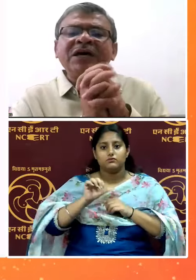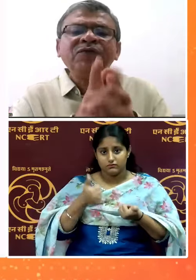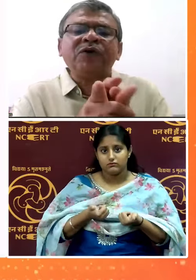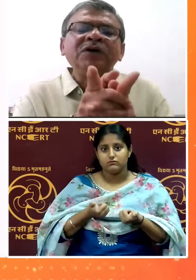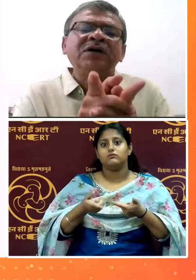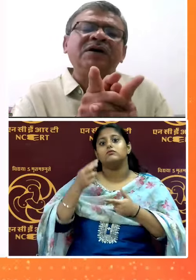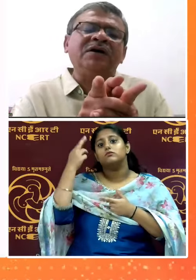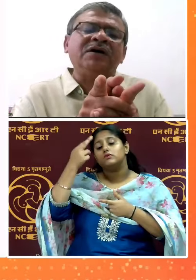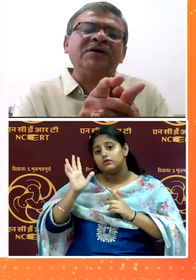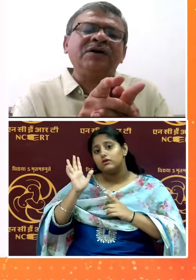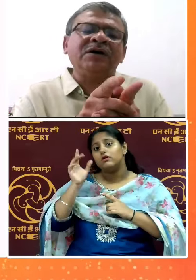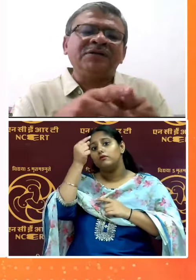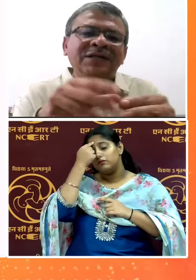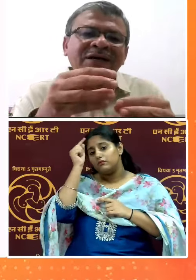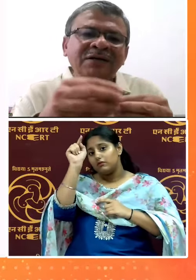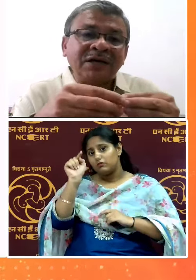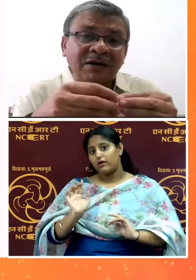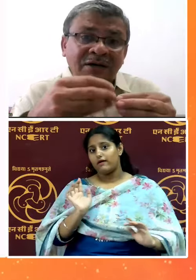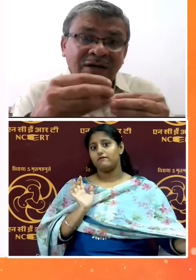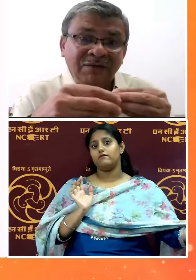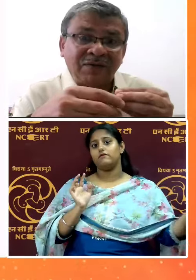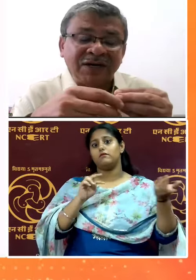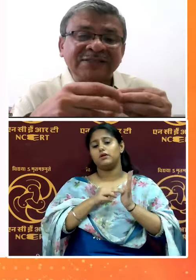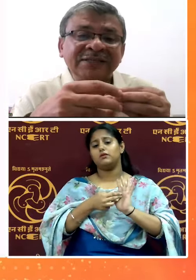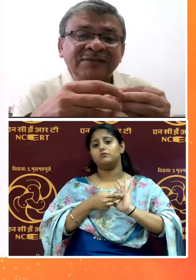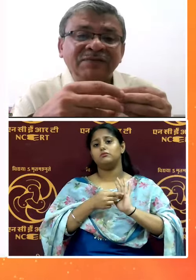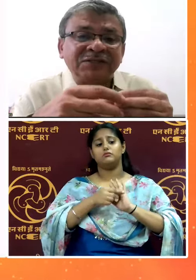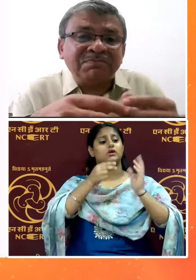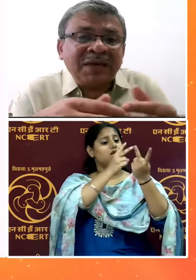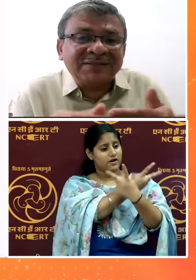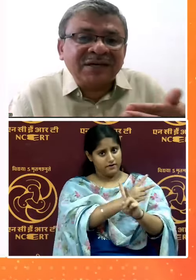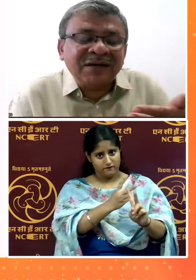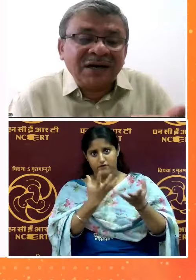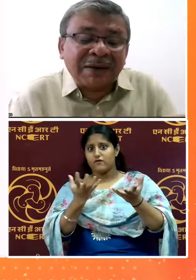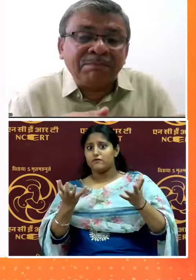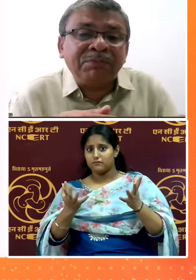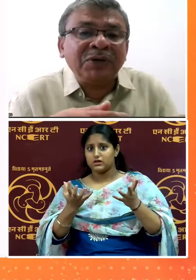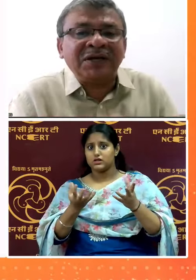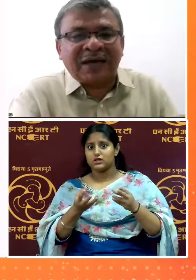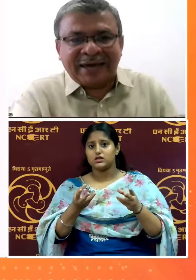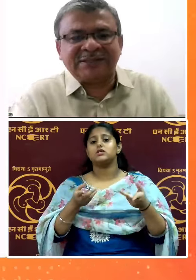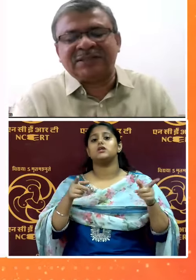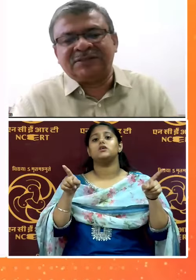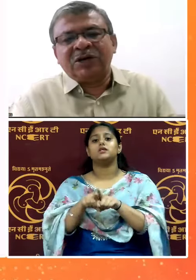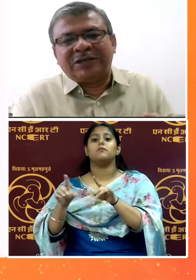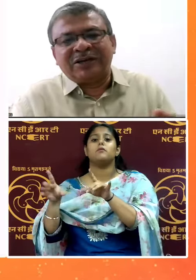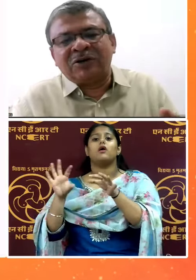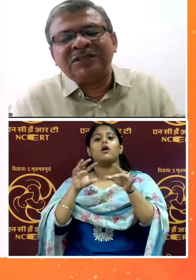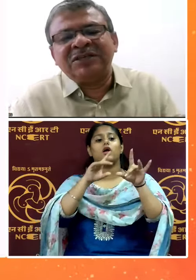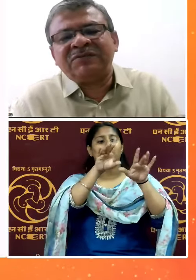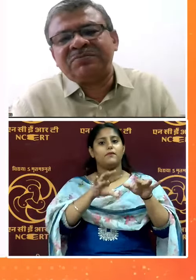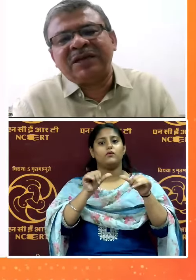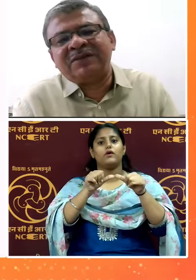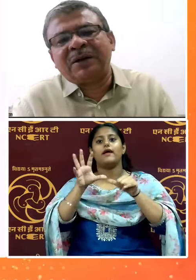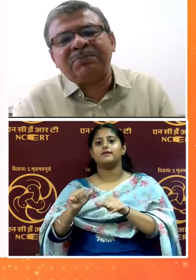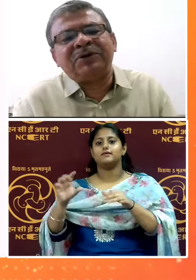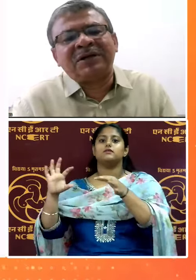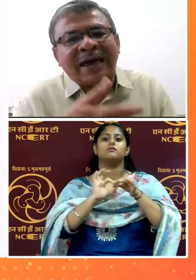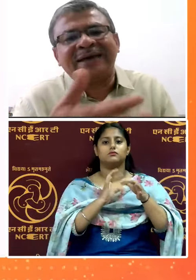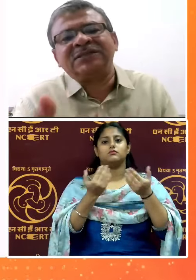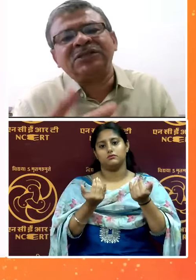So therefore, there are devices which makes the computer access, technologies which make